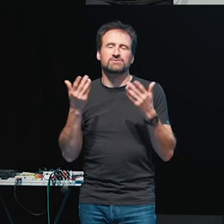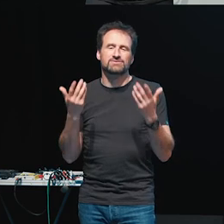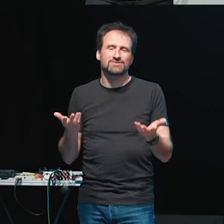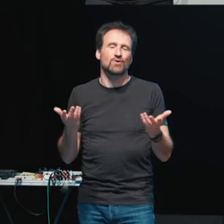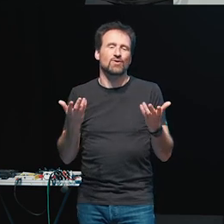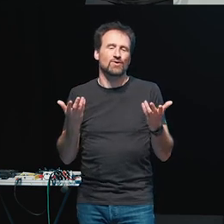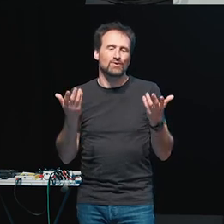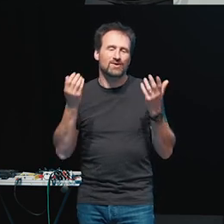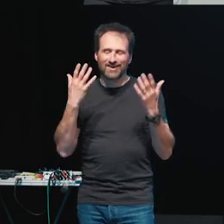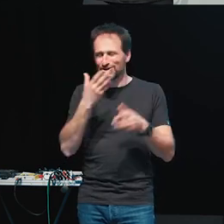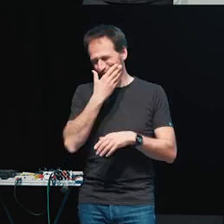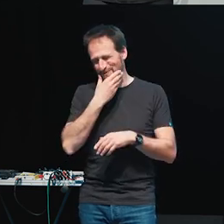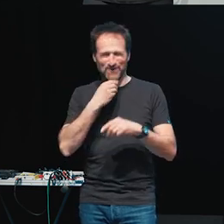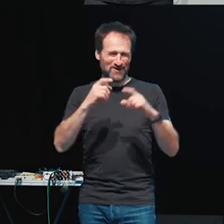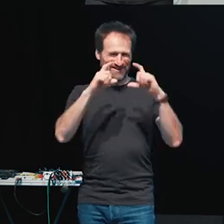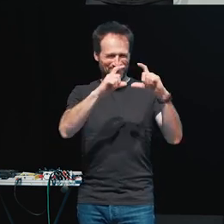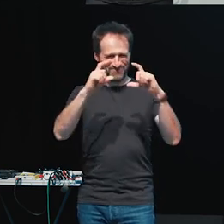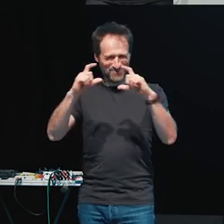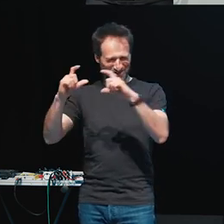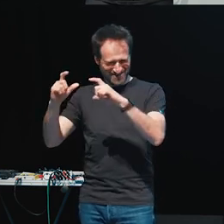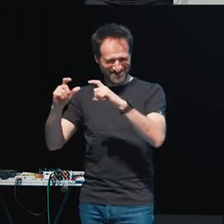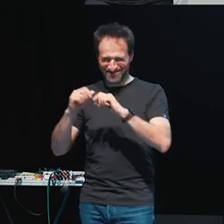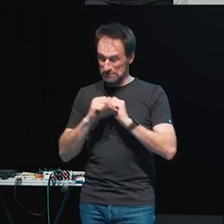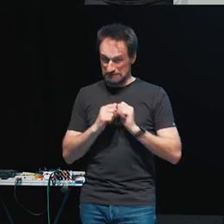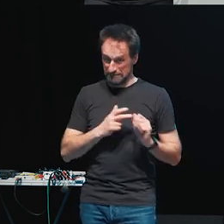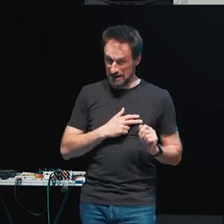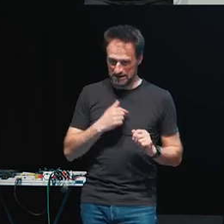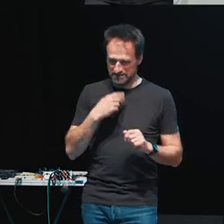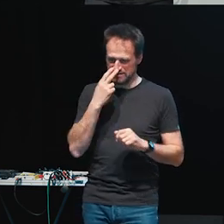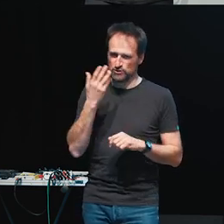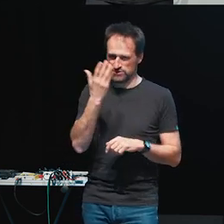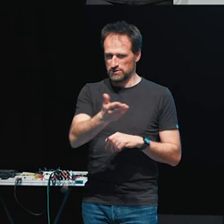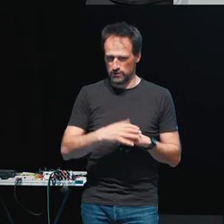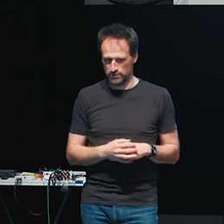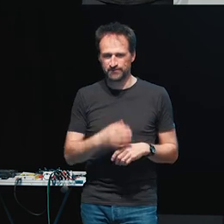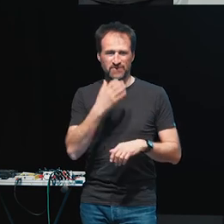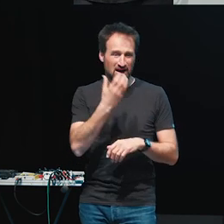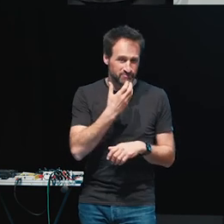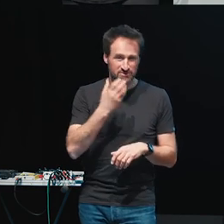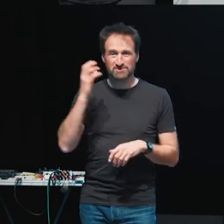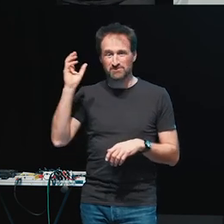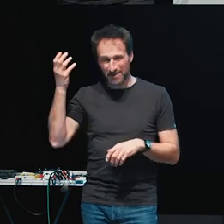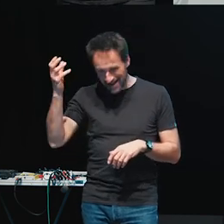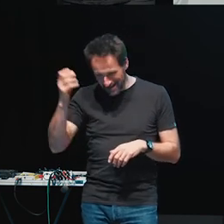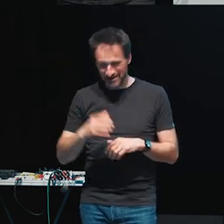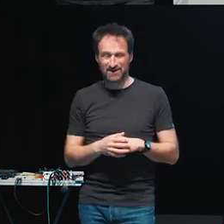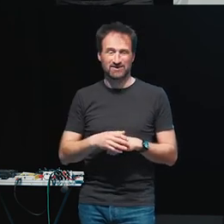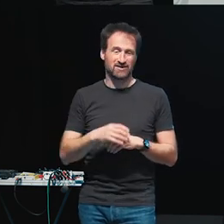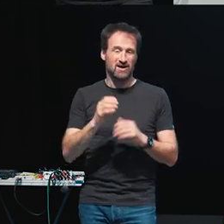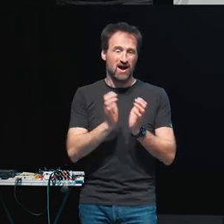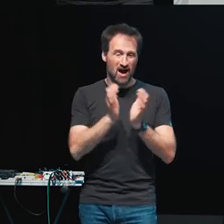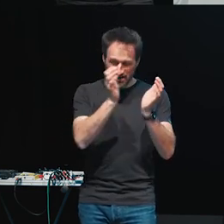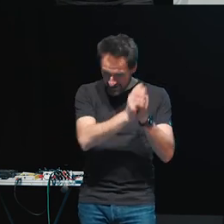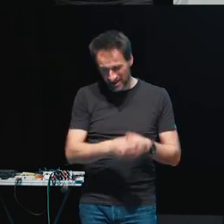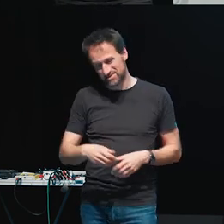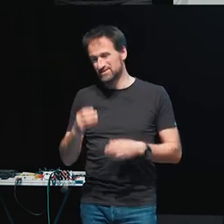nicely equally shaped boxes, in Jira frontend, we had something like this. We had apples, pears, we had a